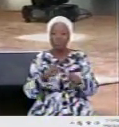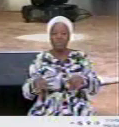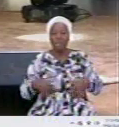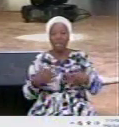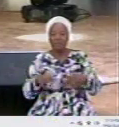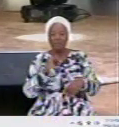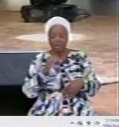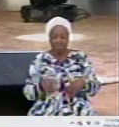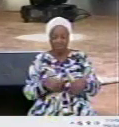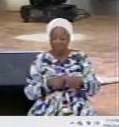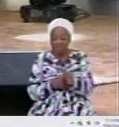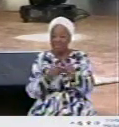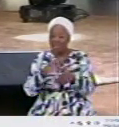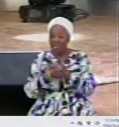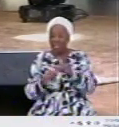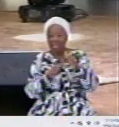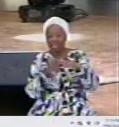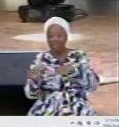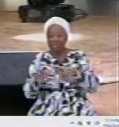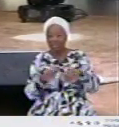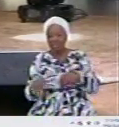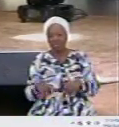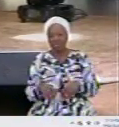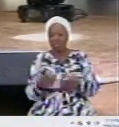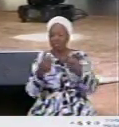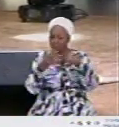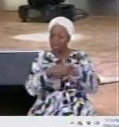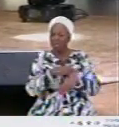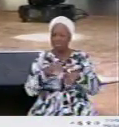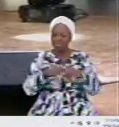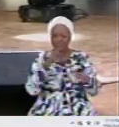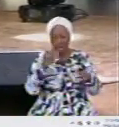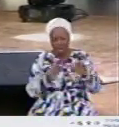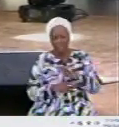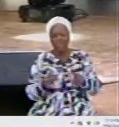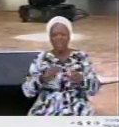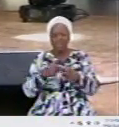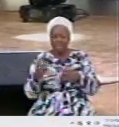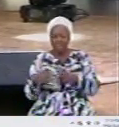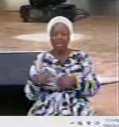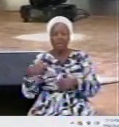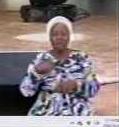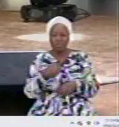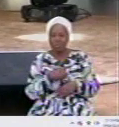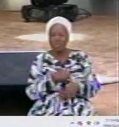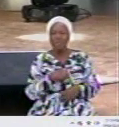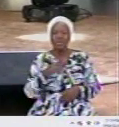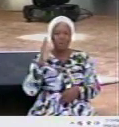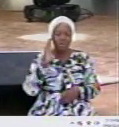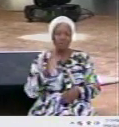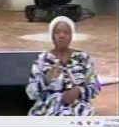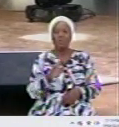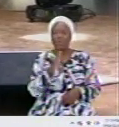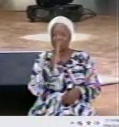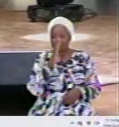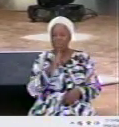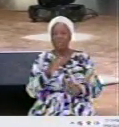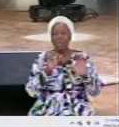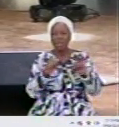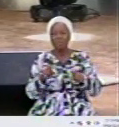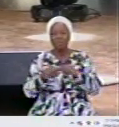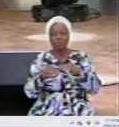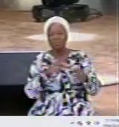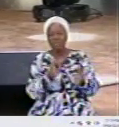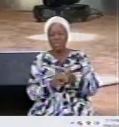that, and do less. And then when you do that less in truth, and you do that